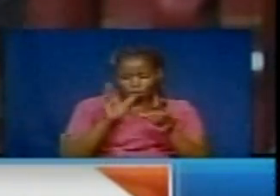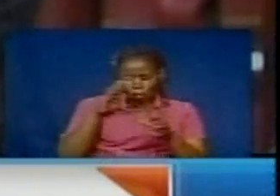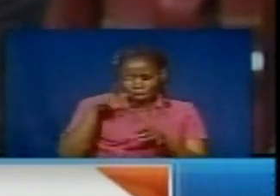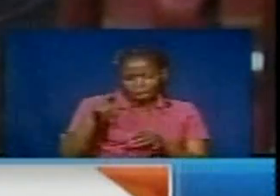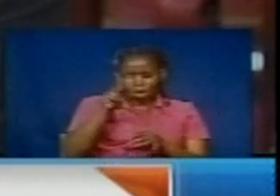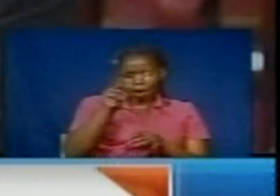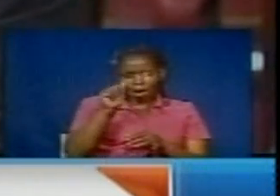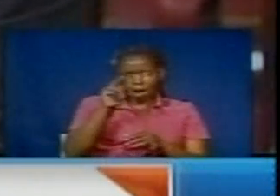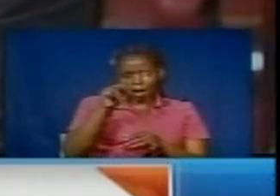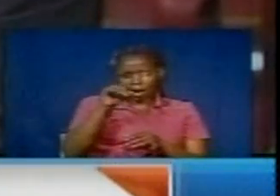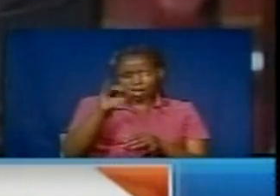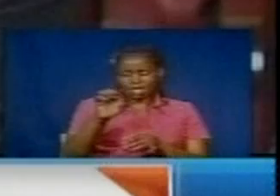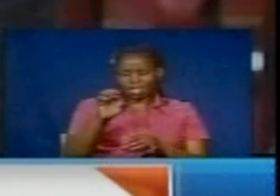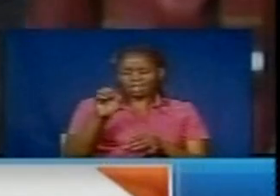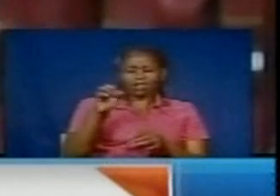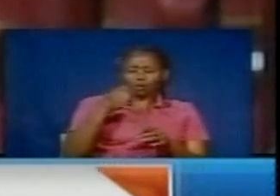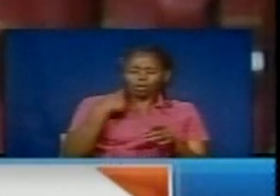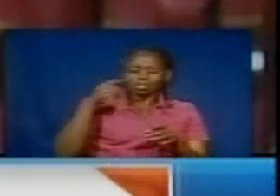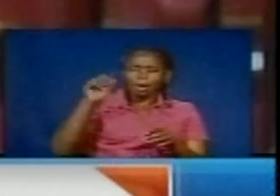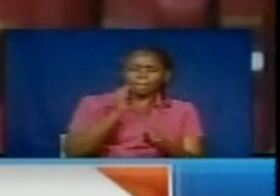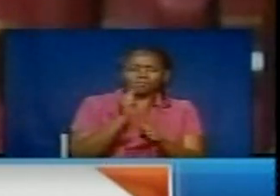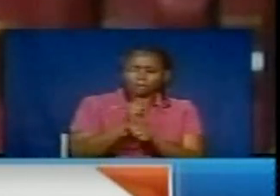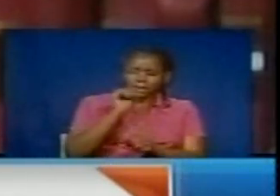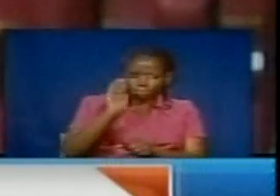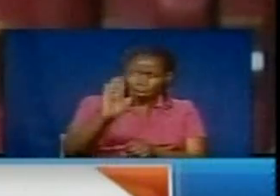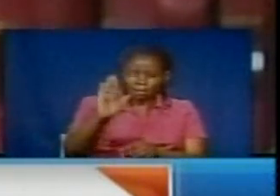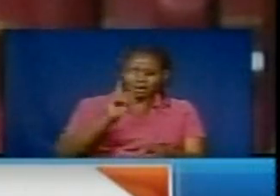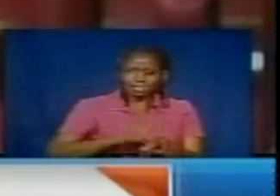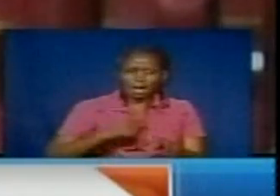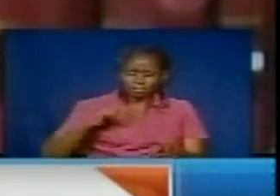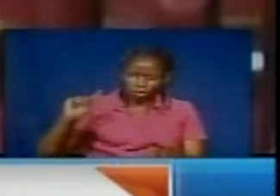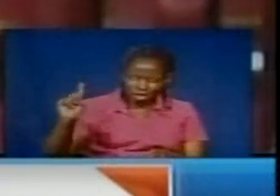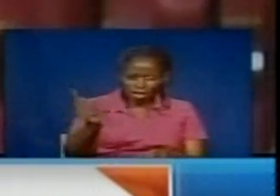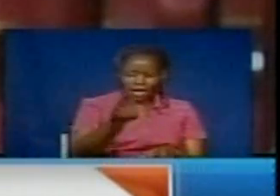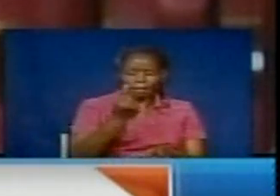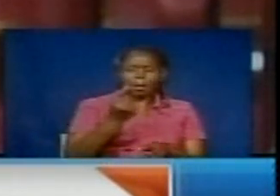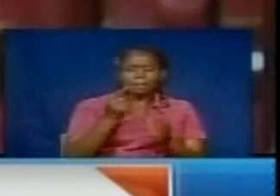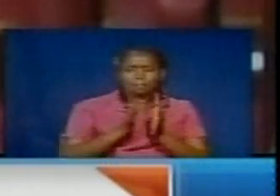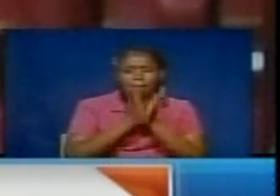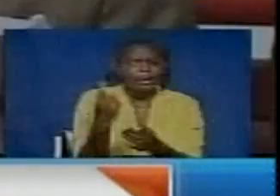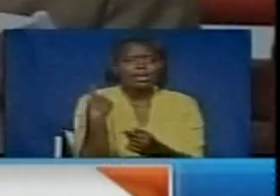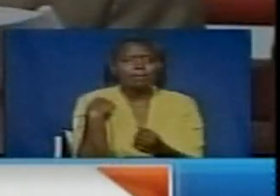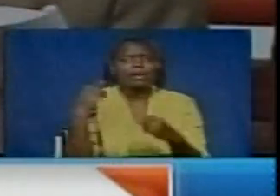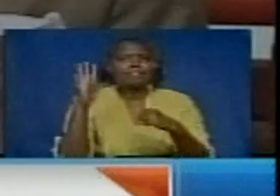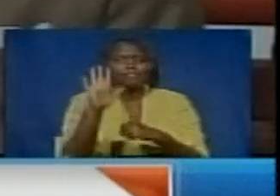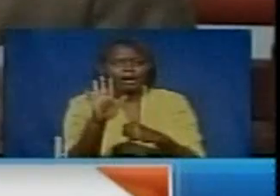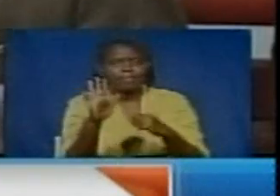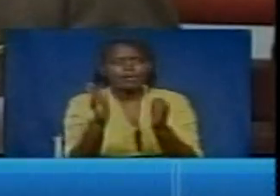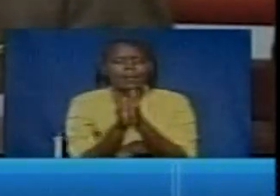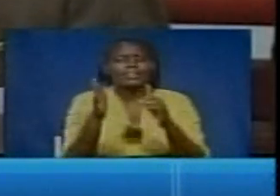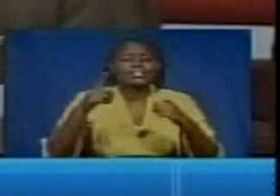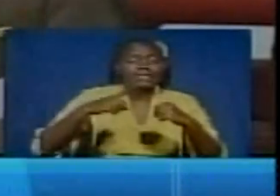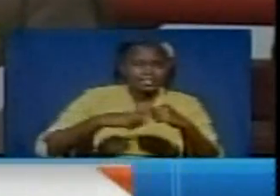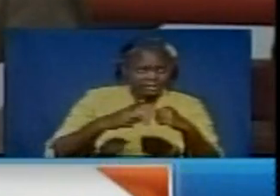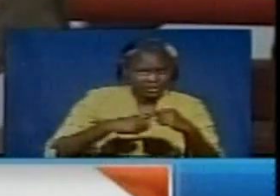was on her performance when she appeared publicly before the committee. Which is